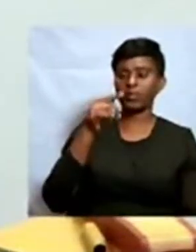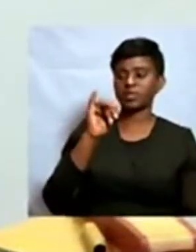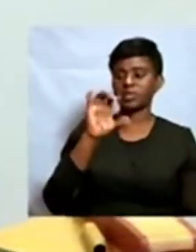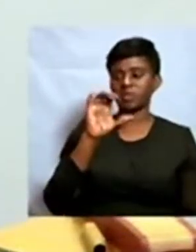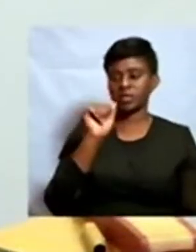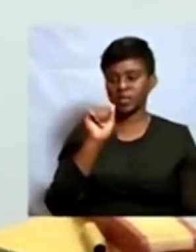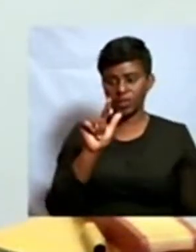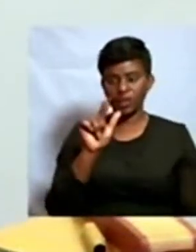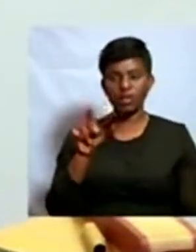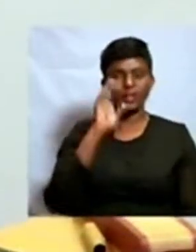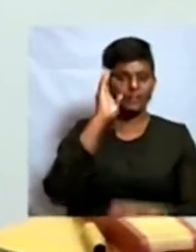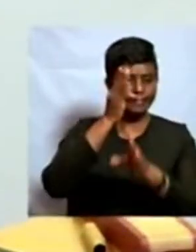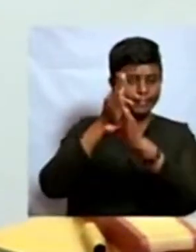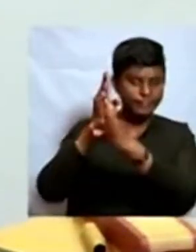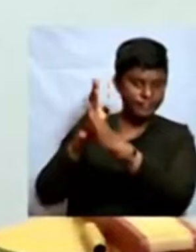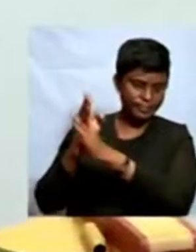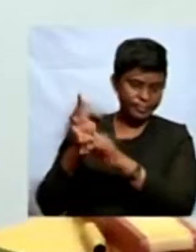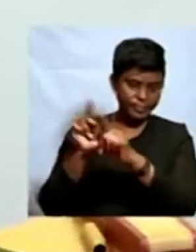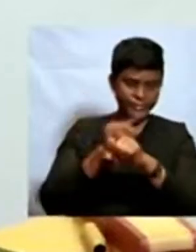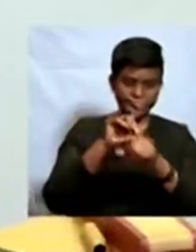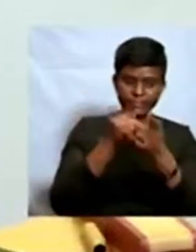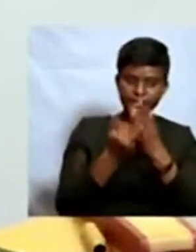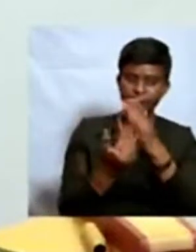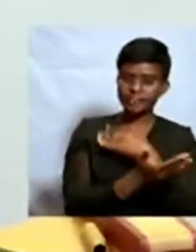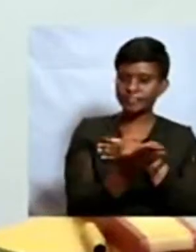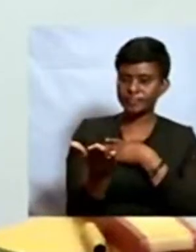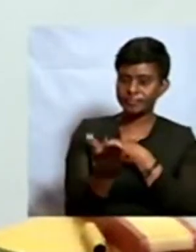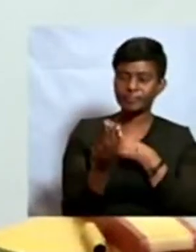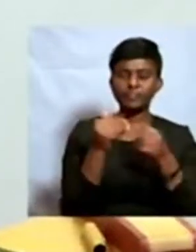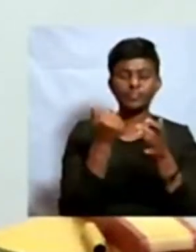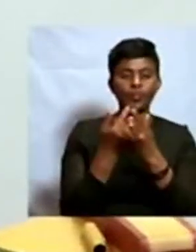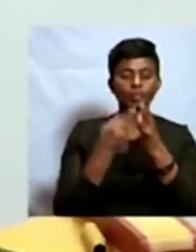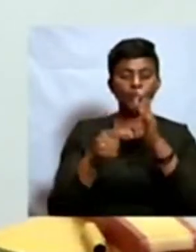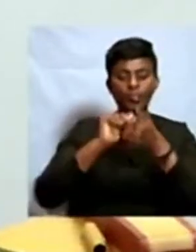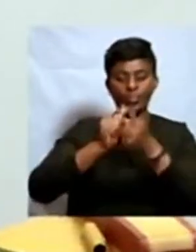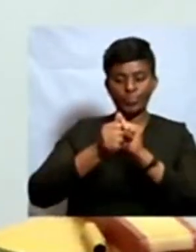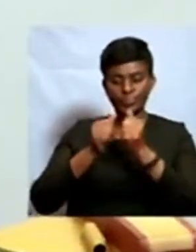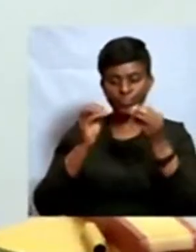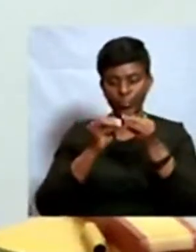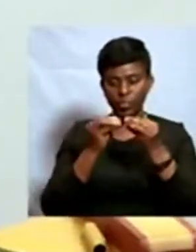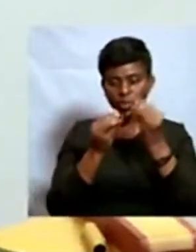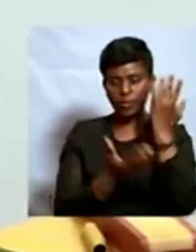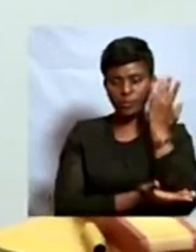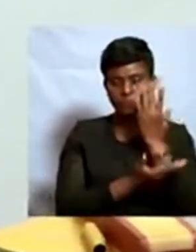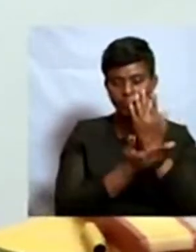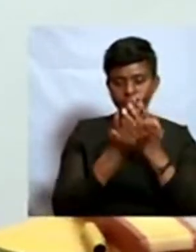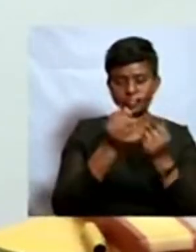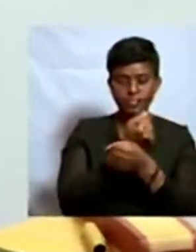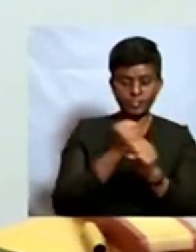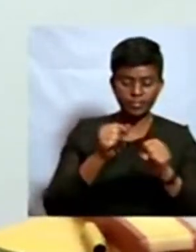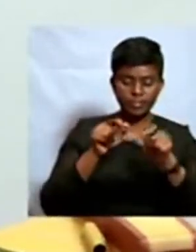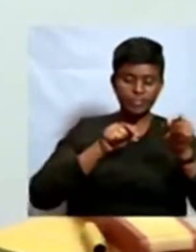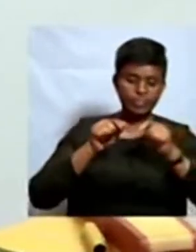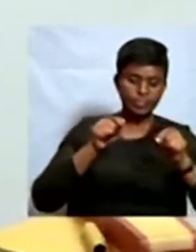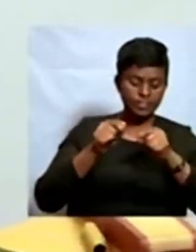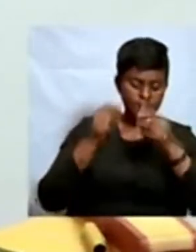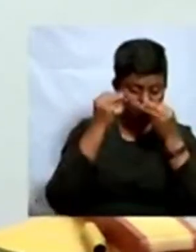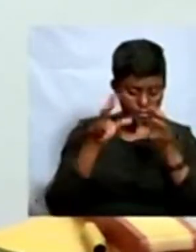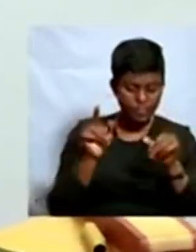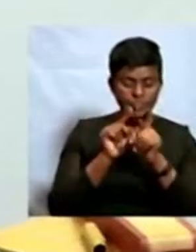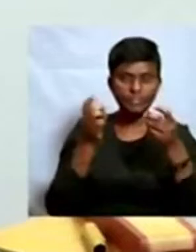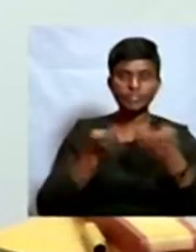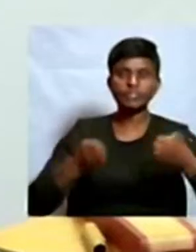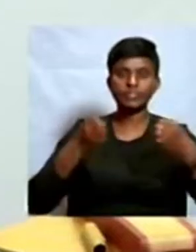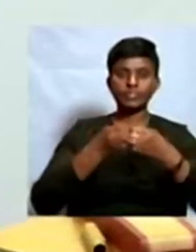goals. Ramifications. These amendments aim to further enhance safety, regulatory compliance, and